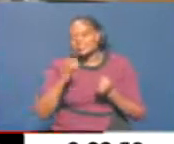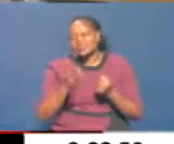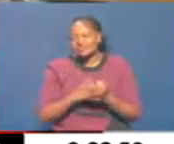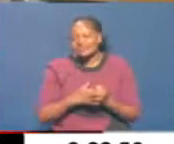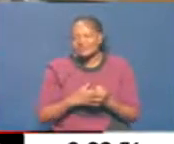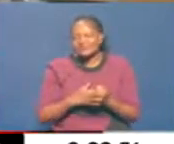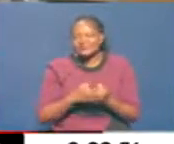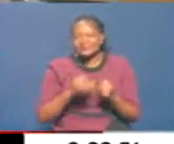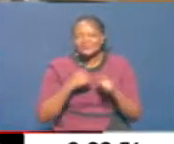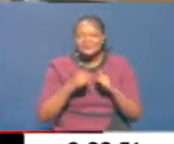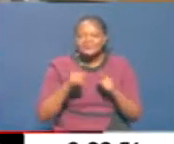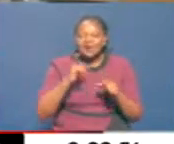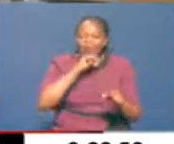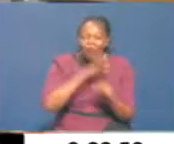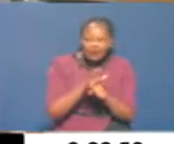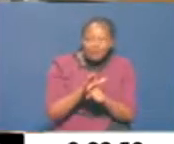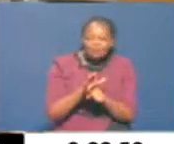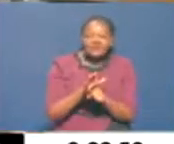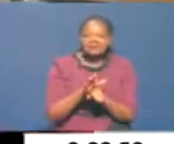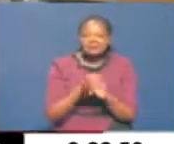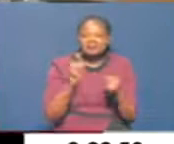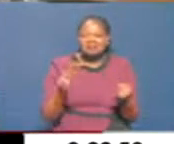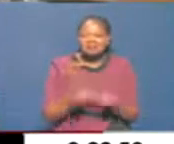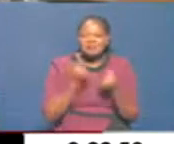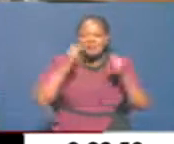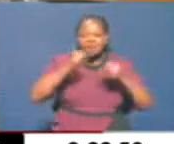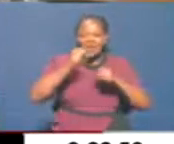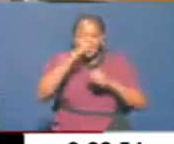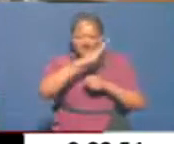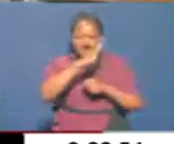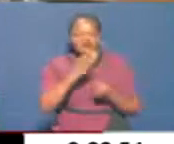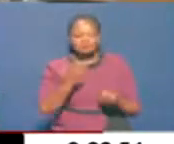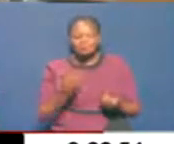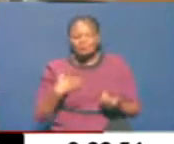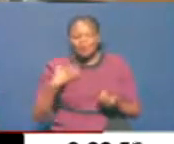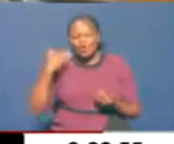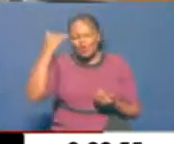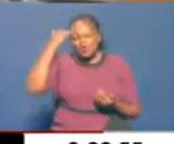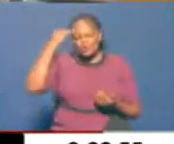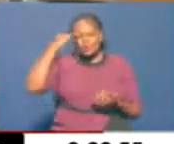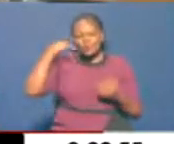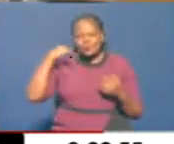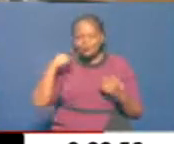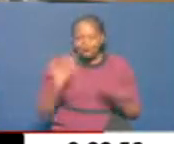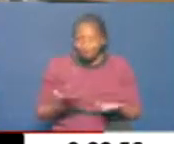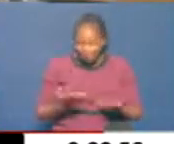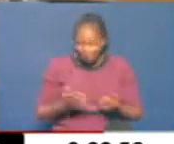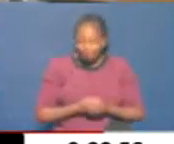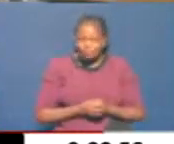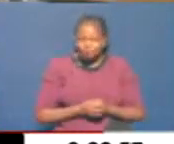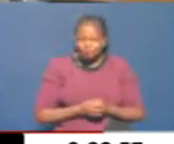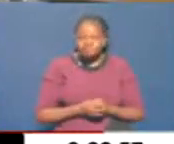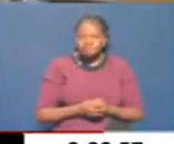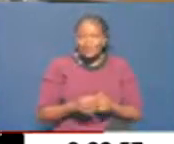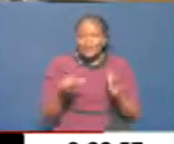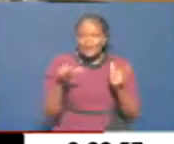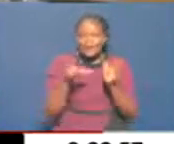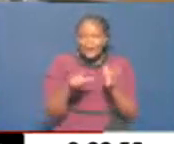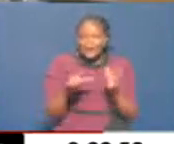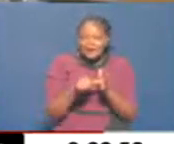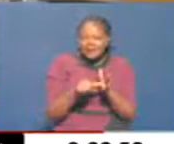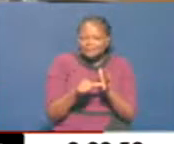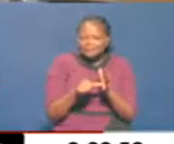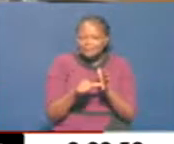then COVID-19 happened. So tonight we find out how much of a problem or distraction